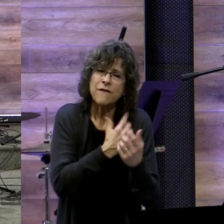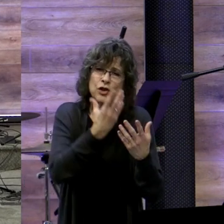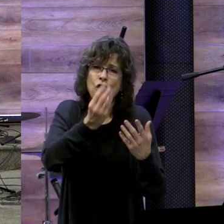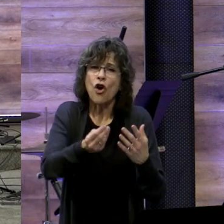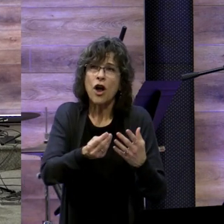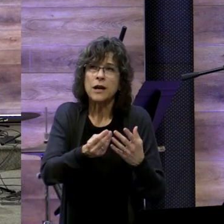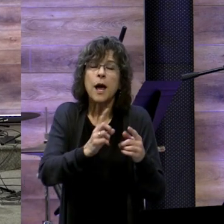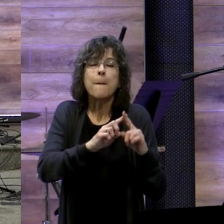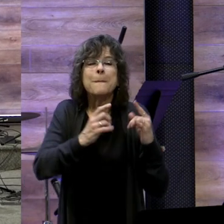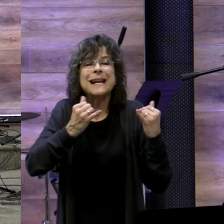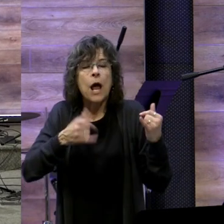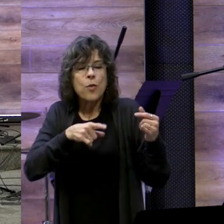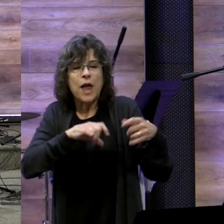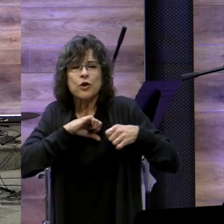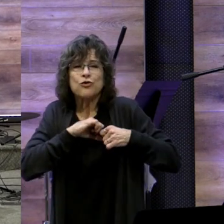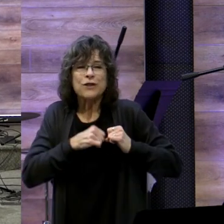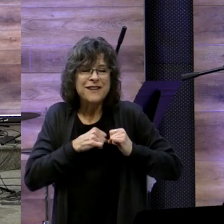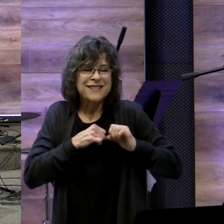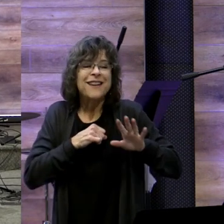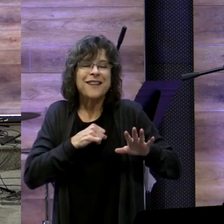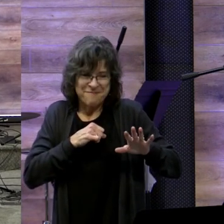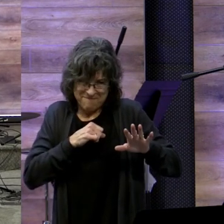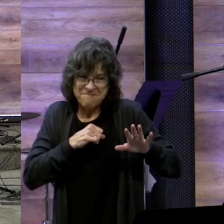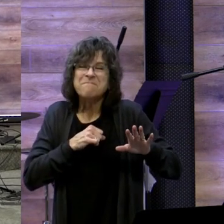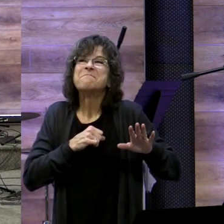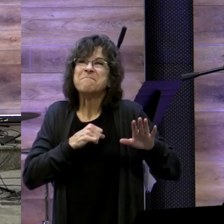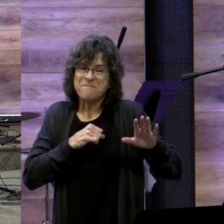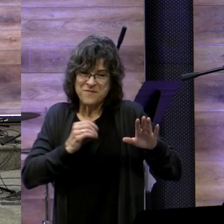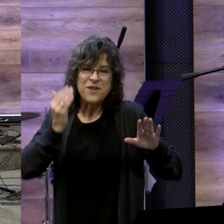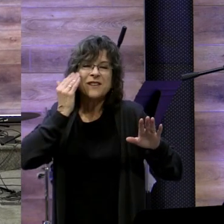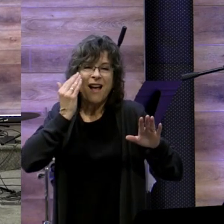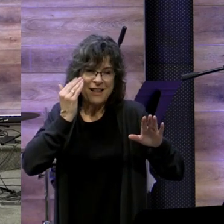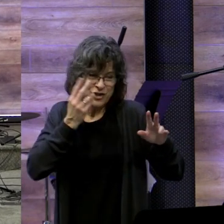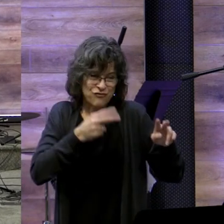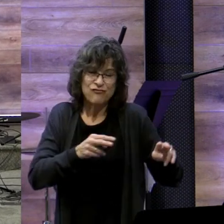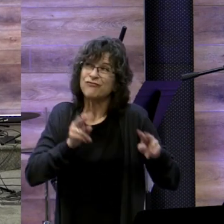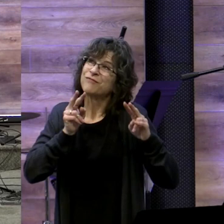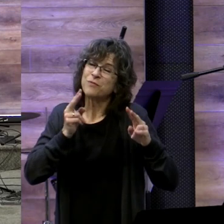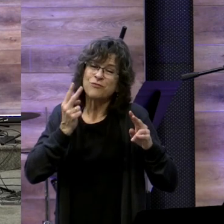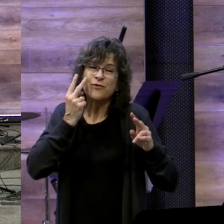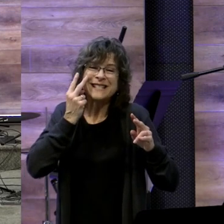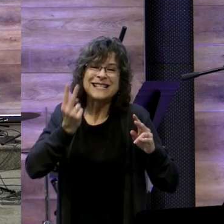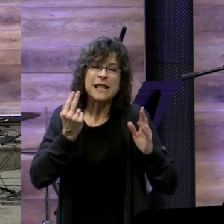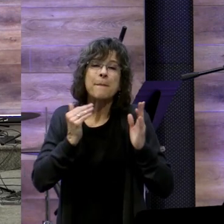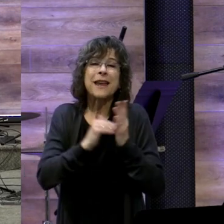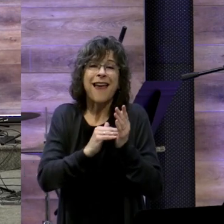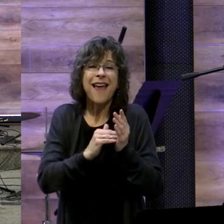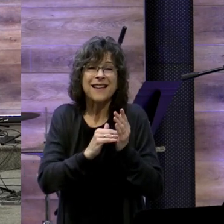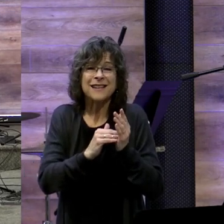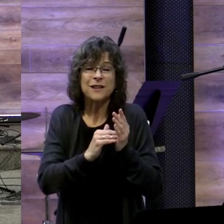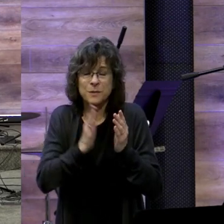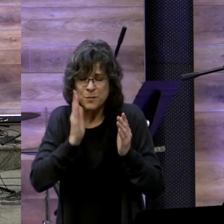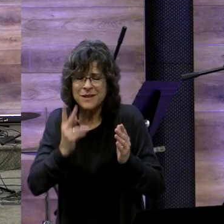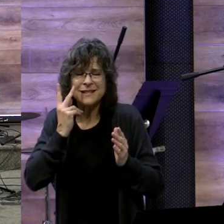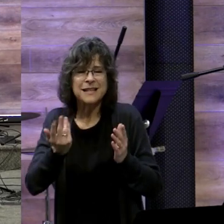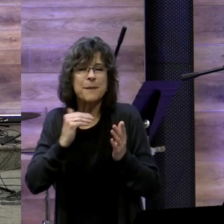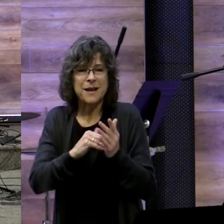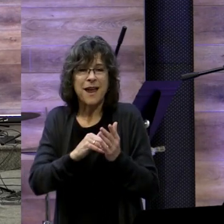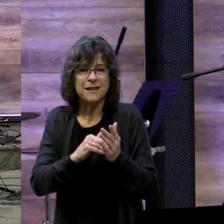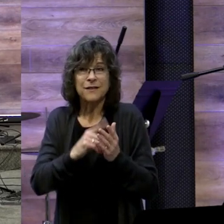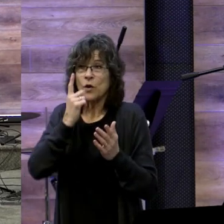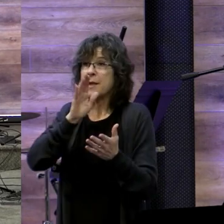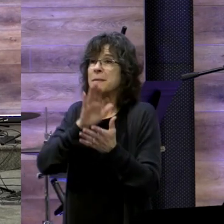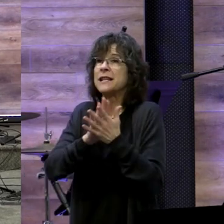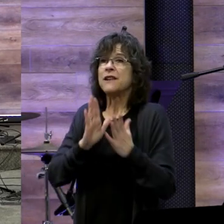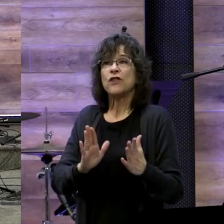grieve, it is grieving in the hope of the resurrection that we actually will see them again someday. It means for the believer, death is just